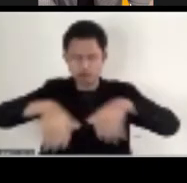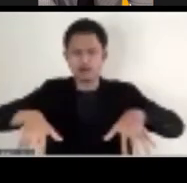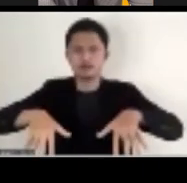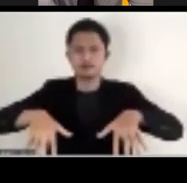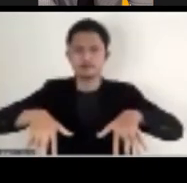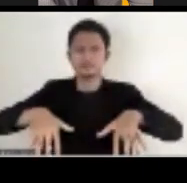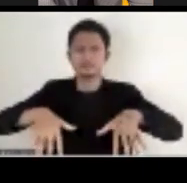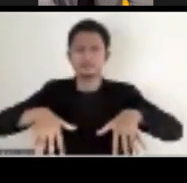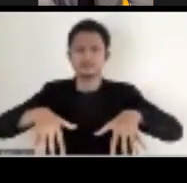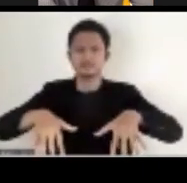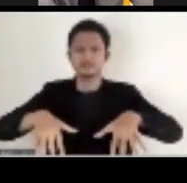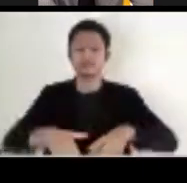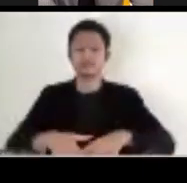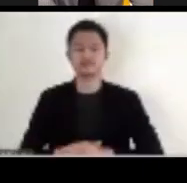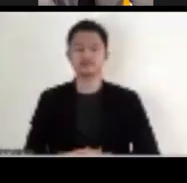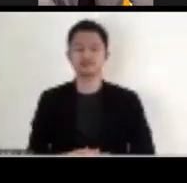for